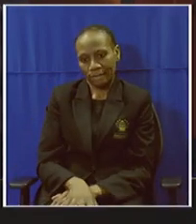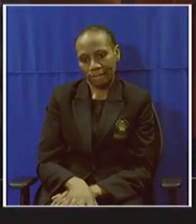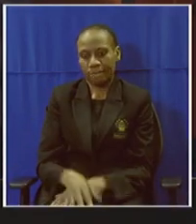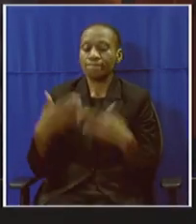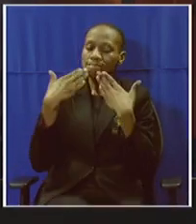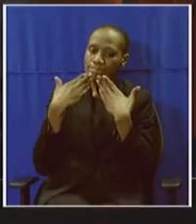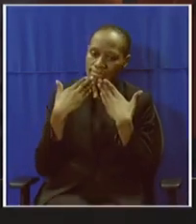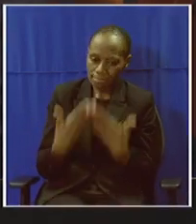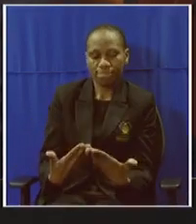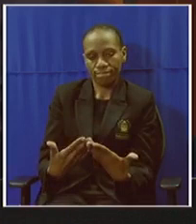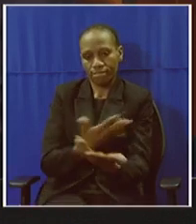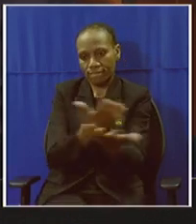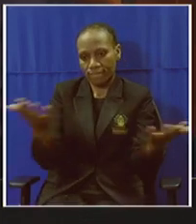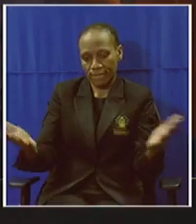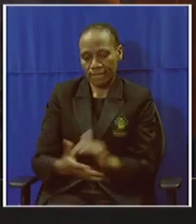Thank you very much.